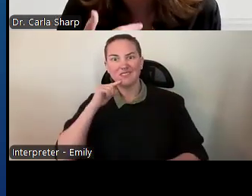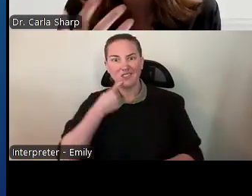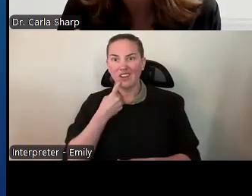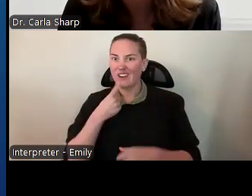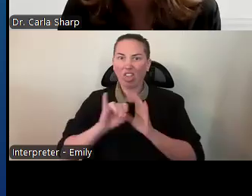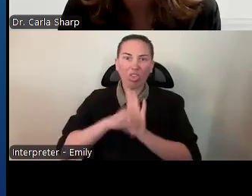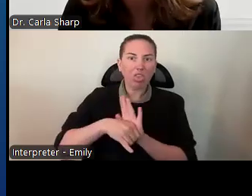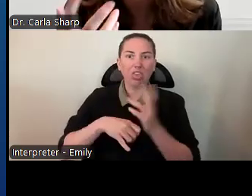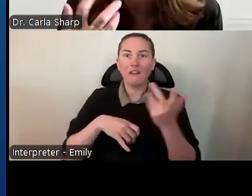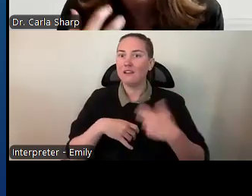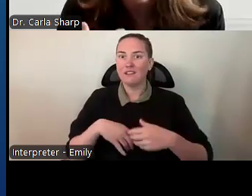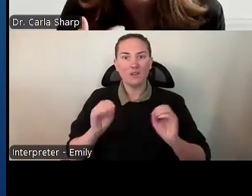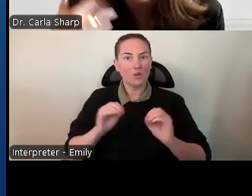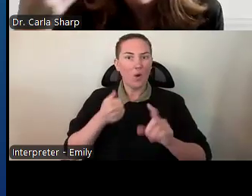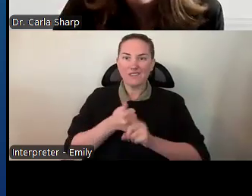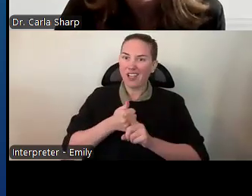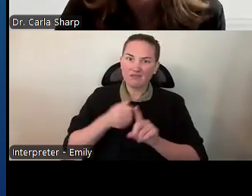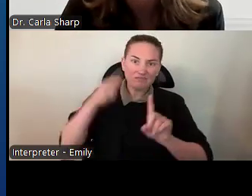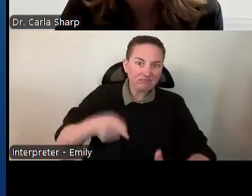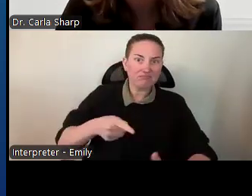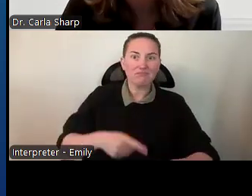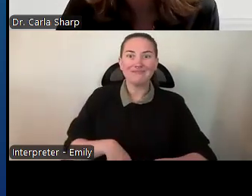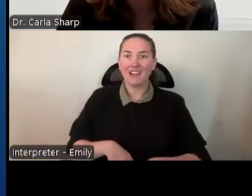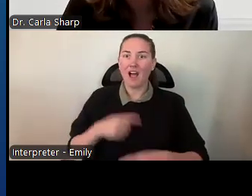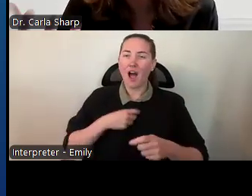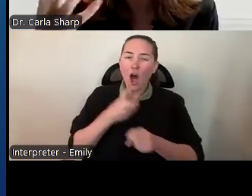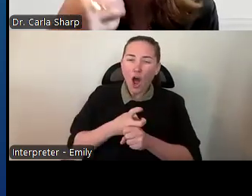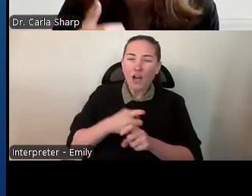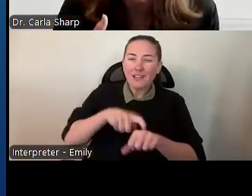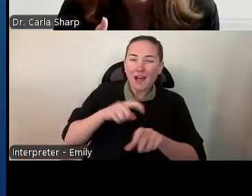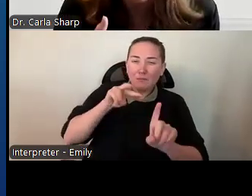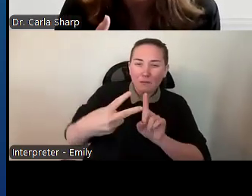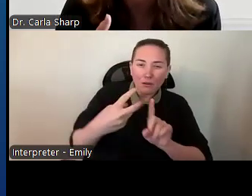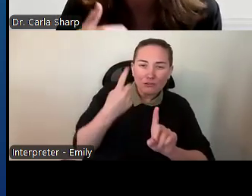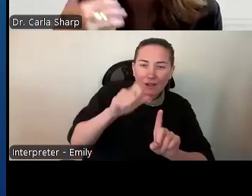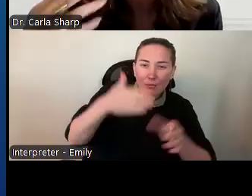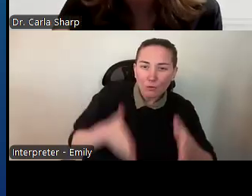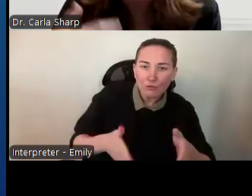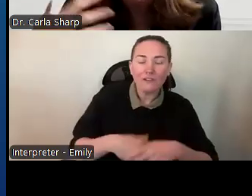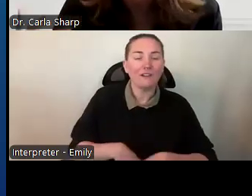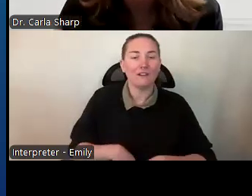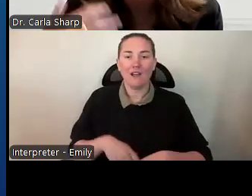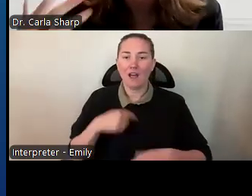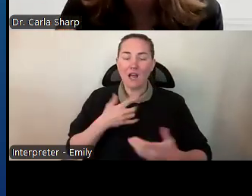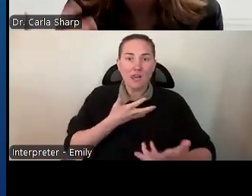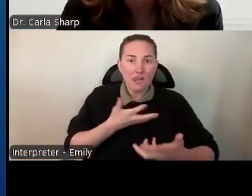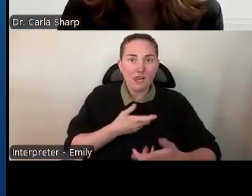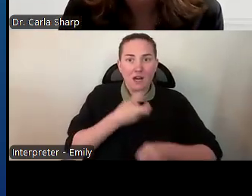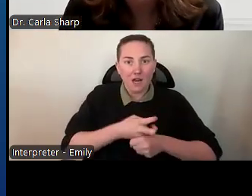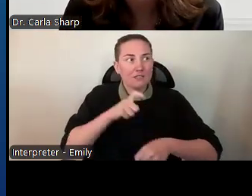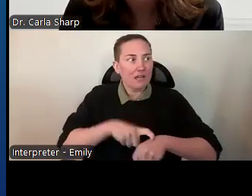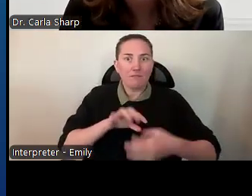identity, self-direction, when they really struggle to take the perspective of someone else, when they have real problem in fostering and